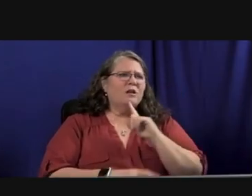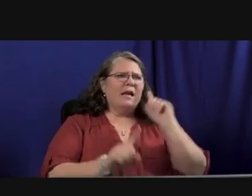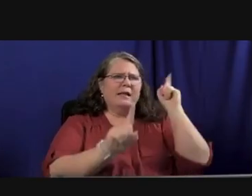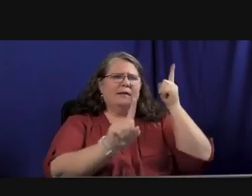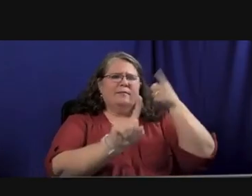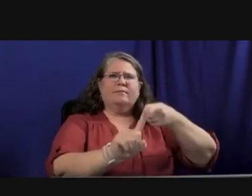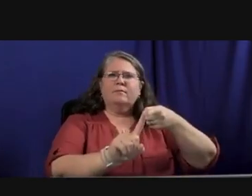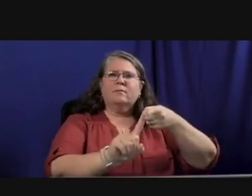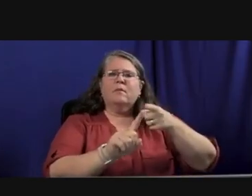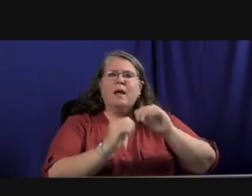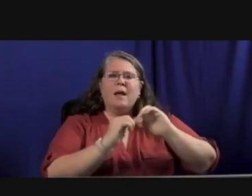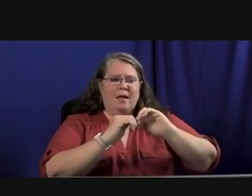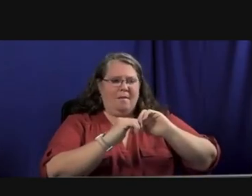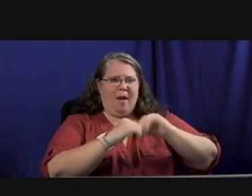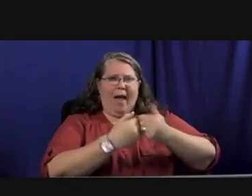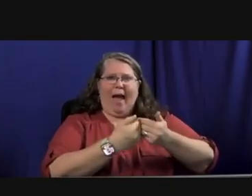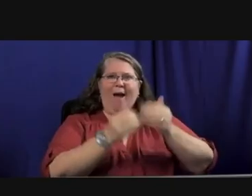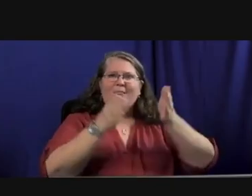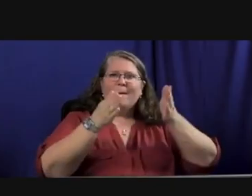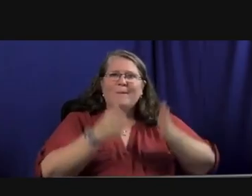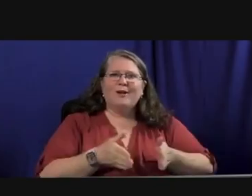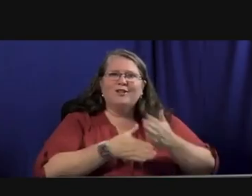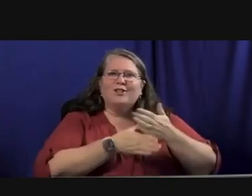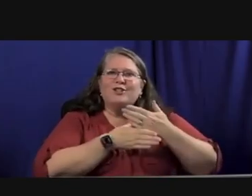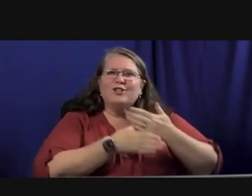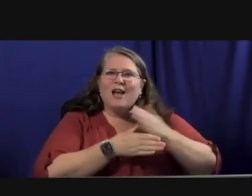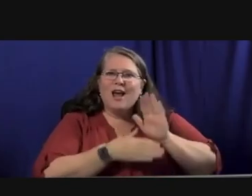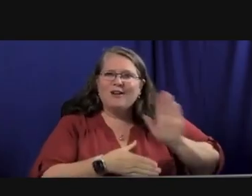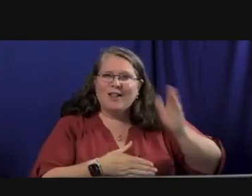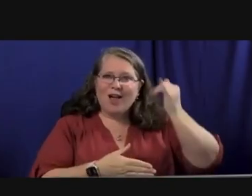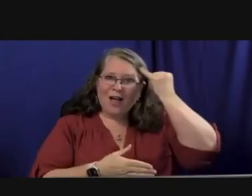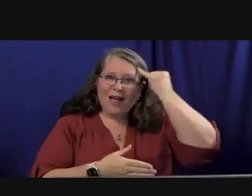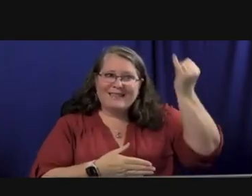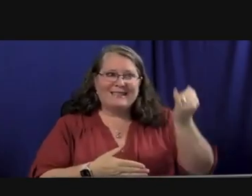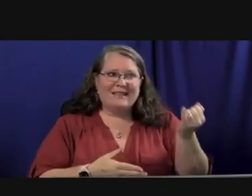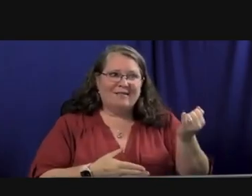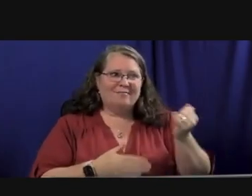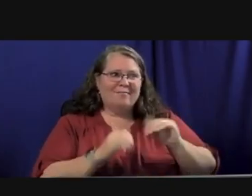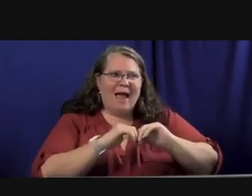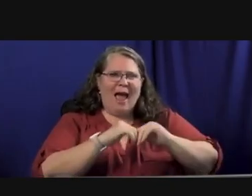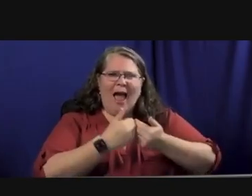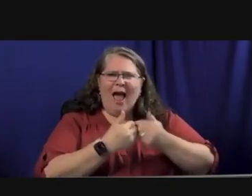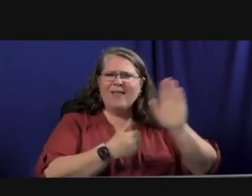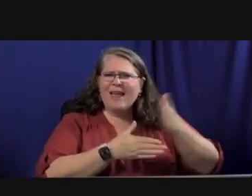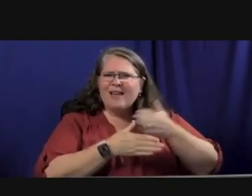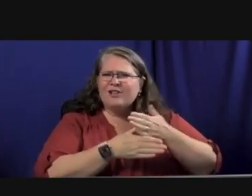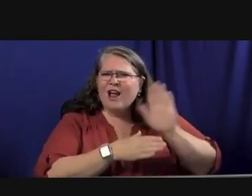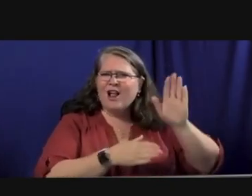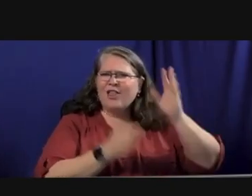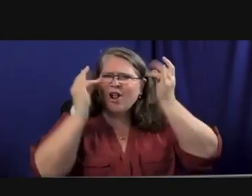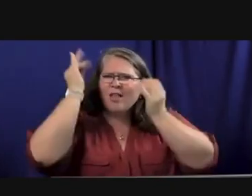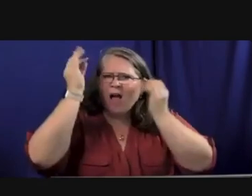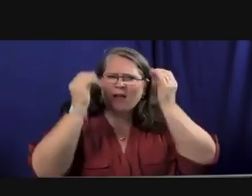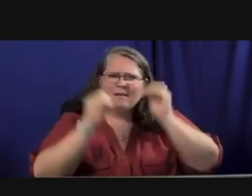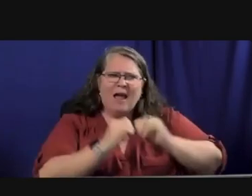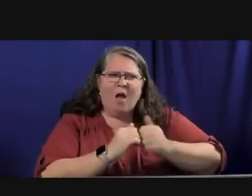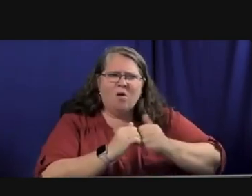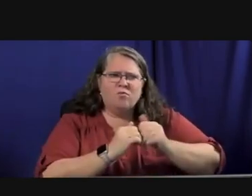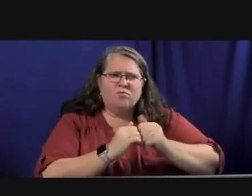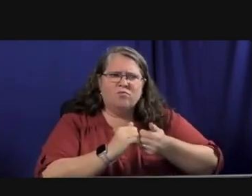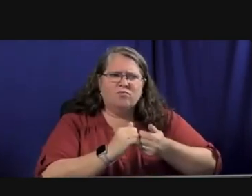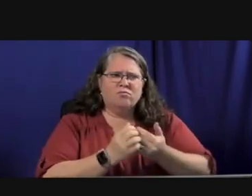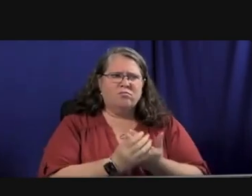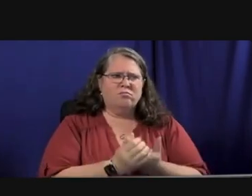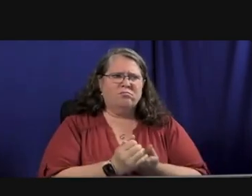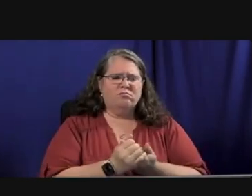speech really boils down to how the person shares their ideas and how they share their